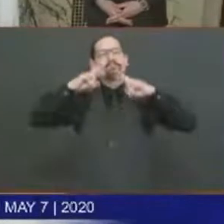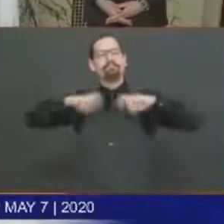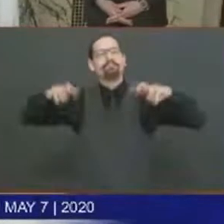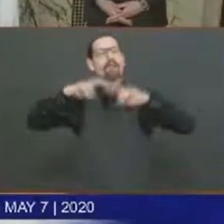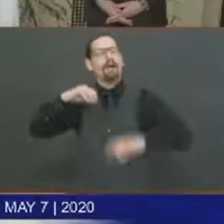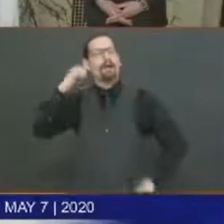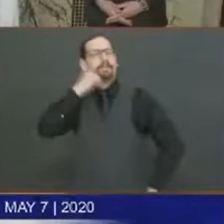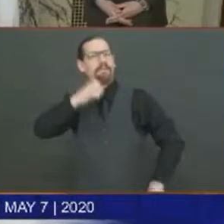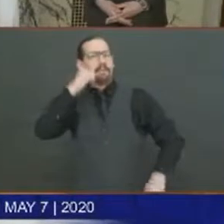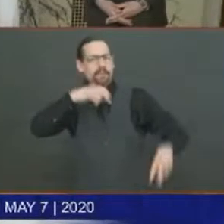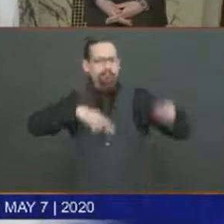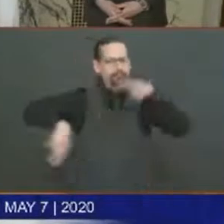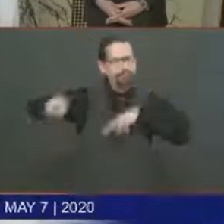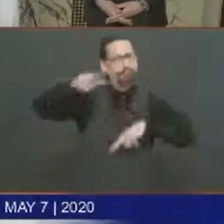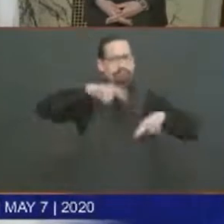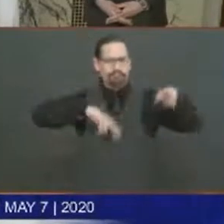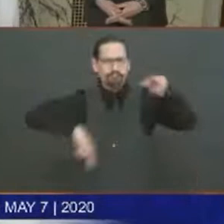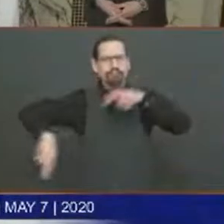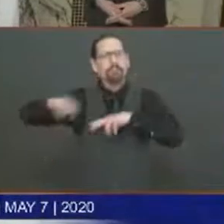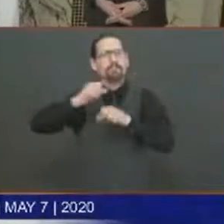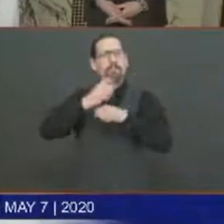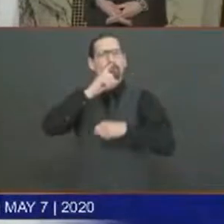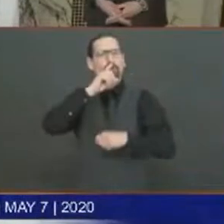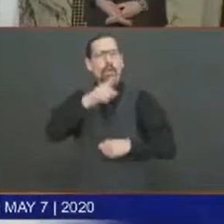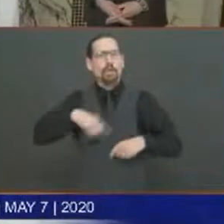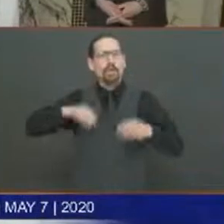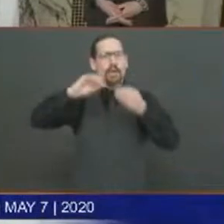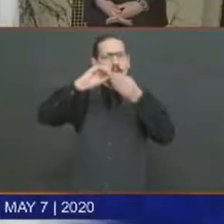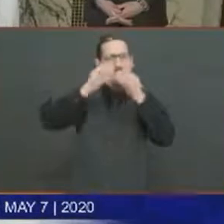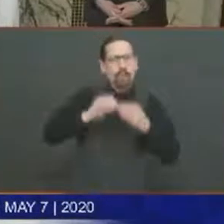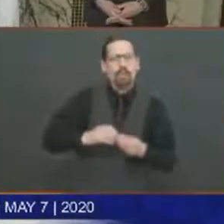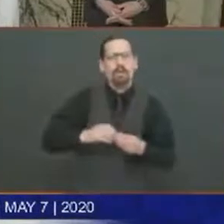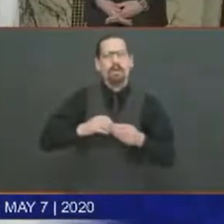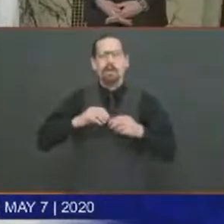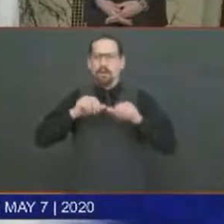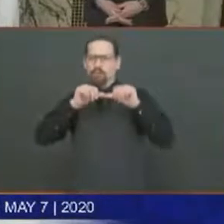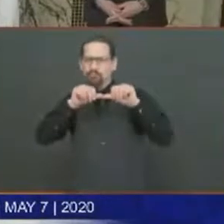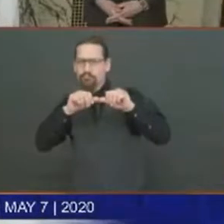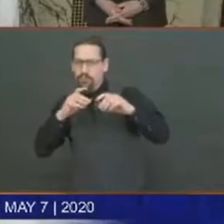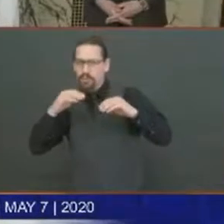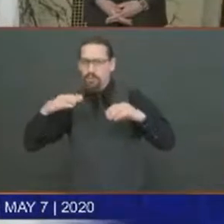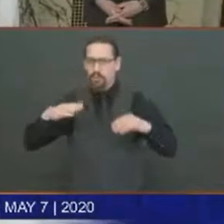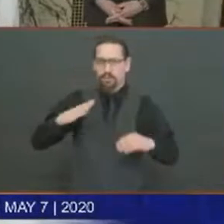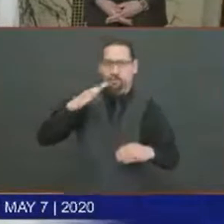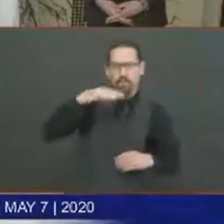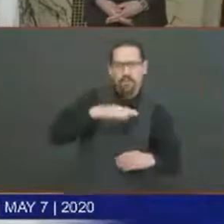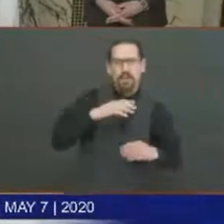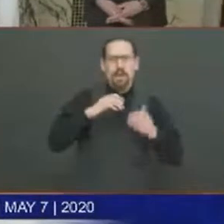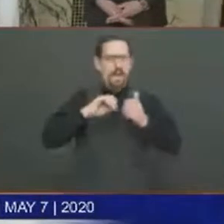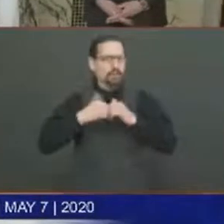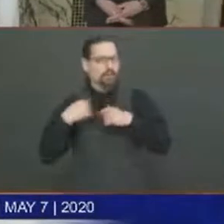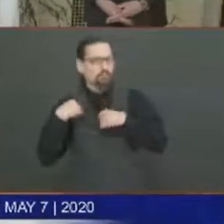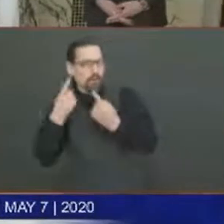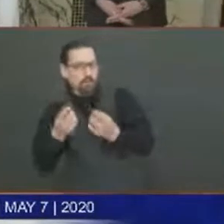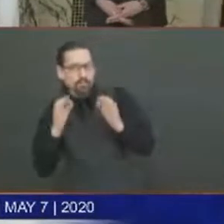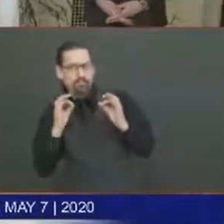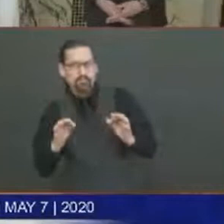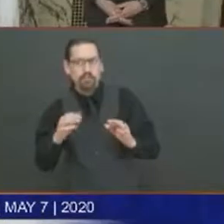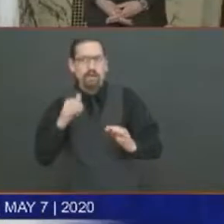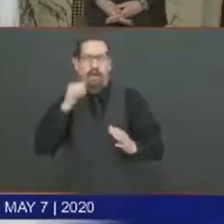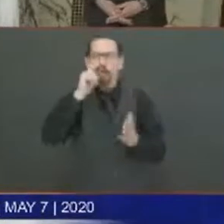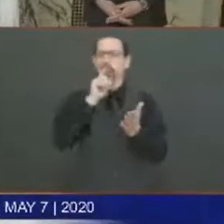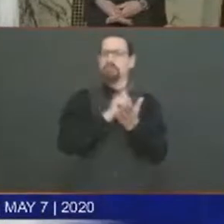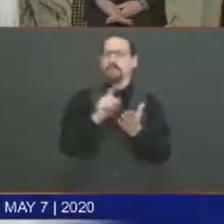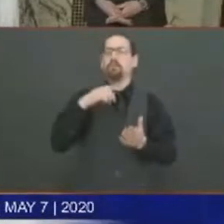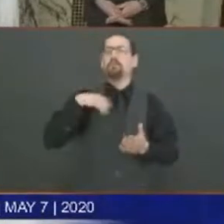week looking at how are we doing. And every week I'll come back on a weekly basis.